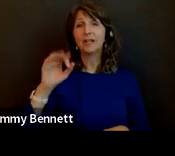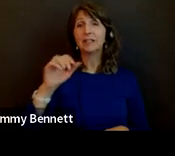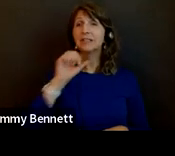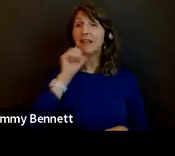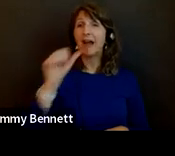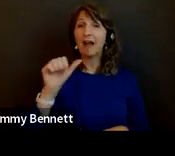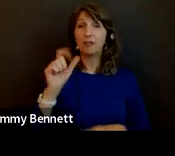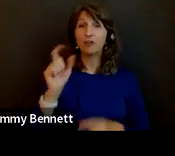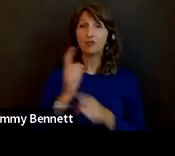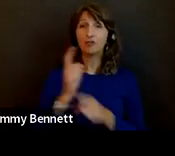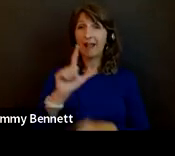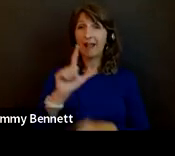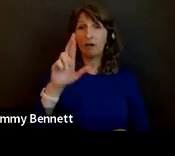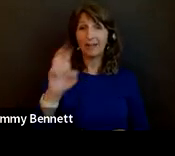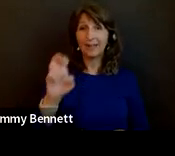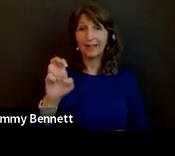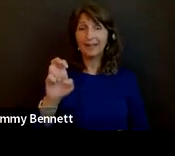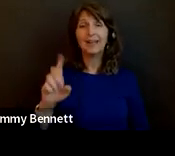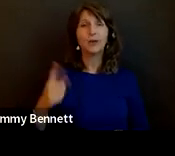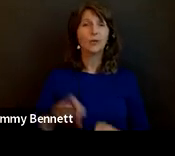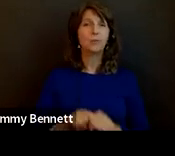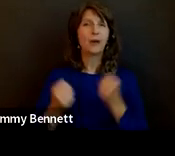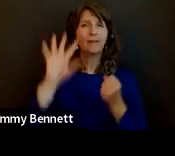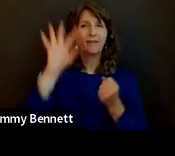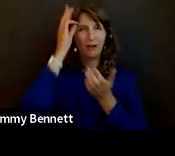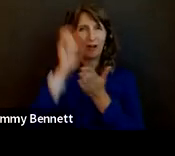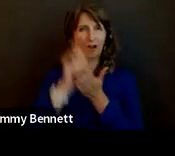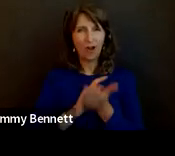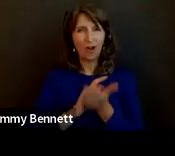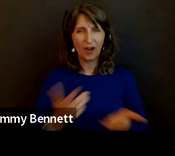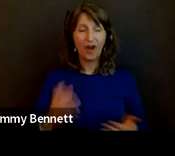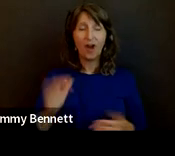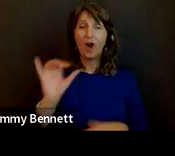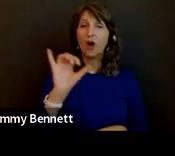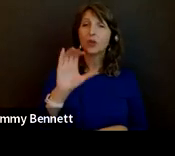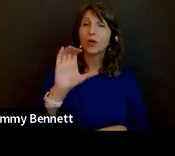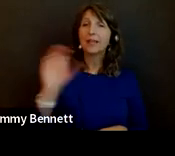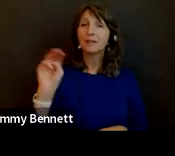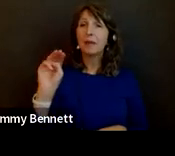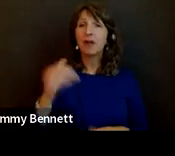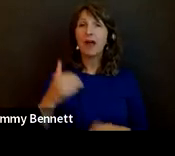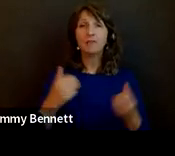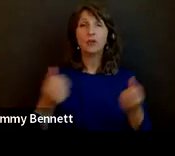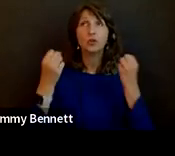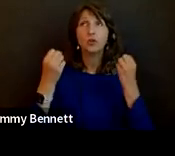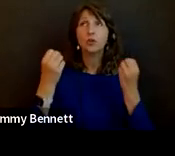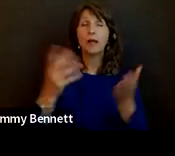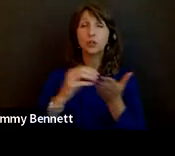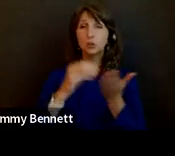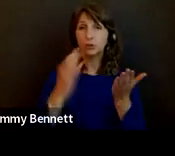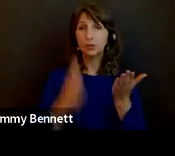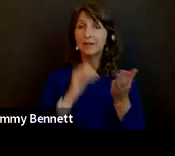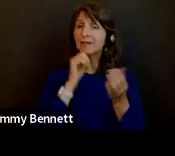to mention the administrative overload and burden that comes with case managers having way too many students on their caseload and not enough time